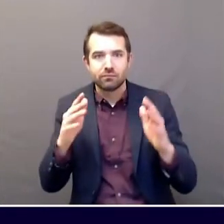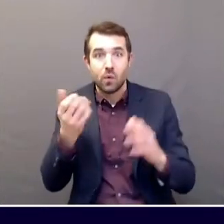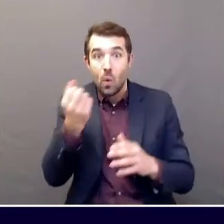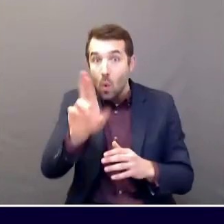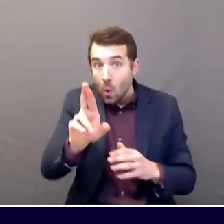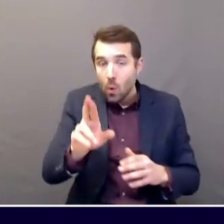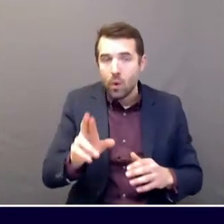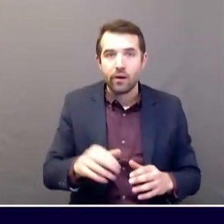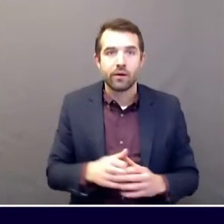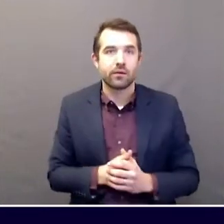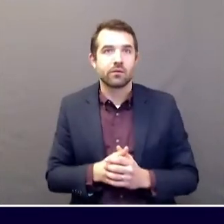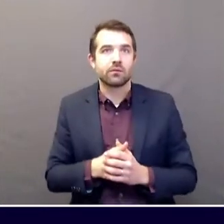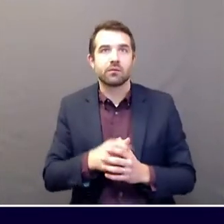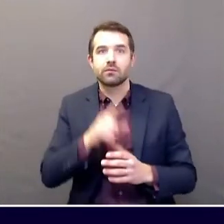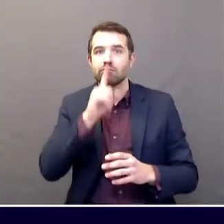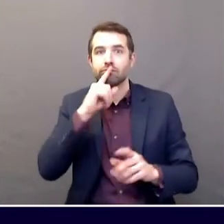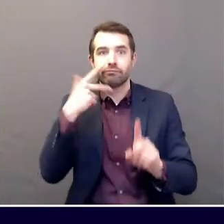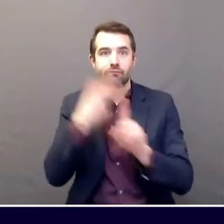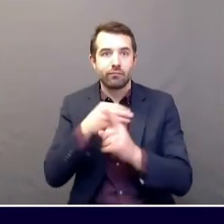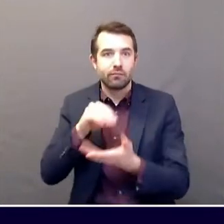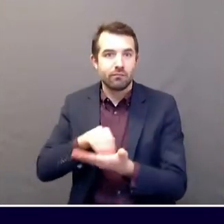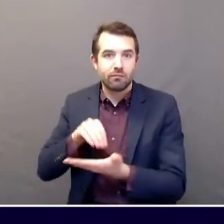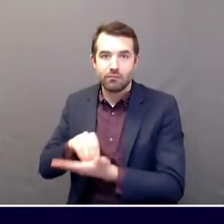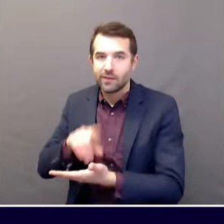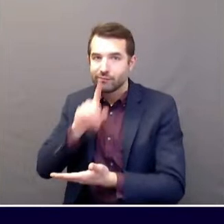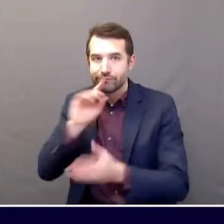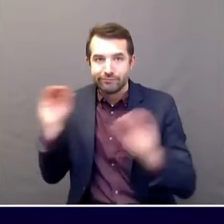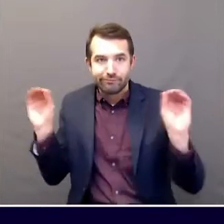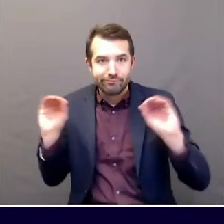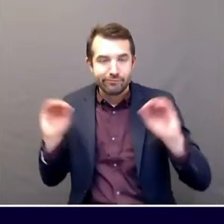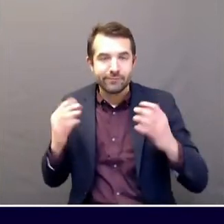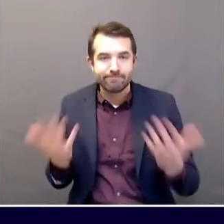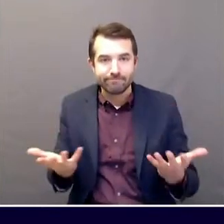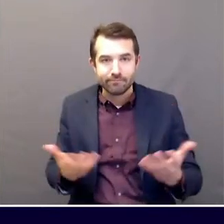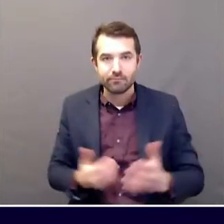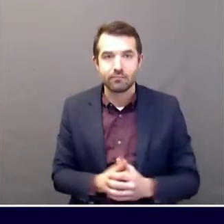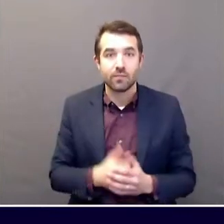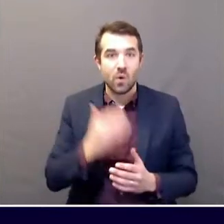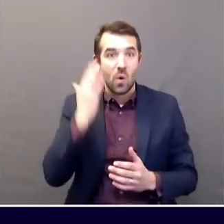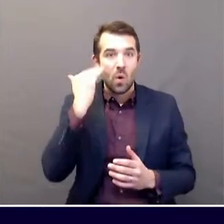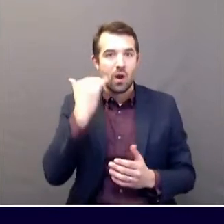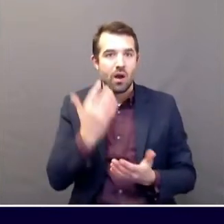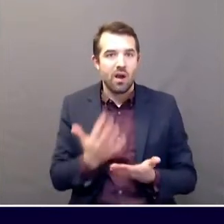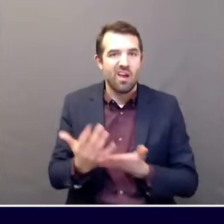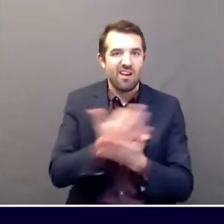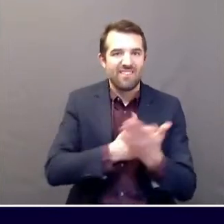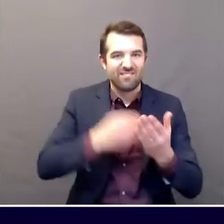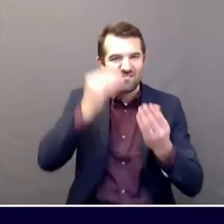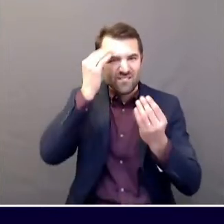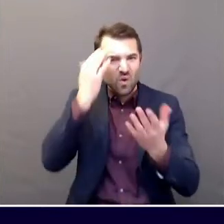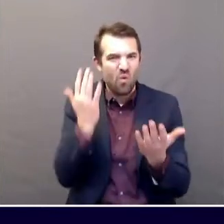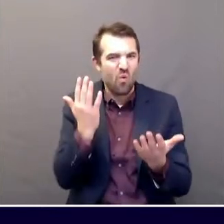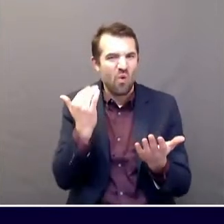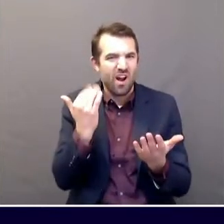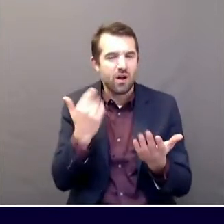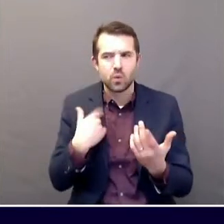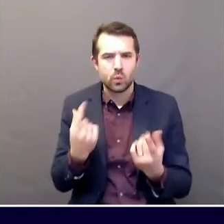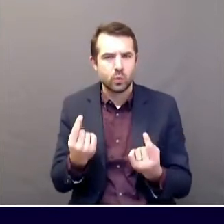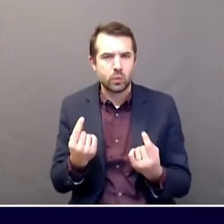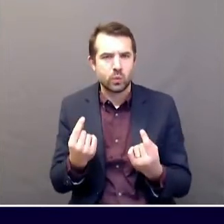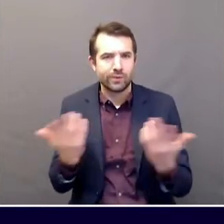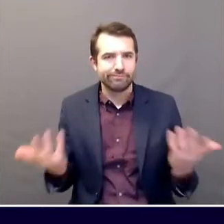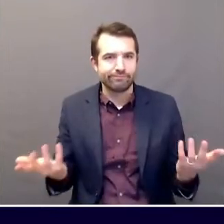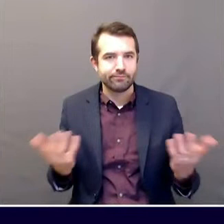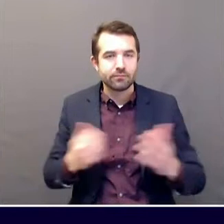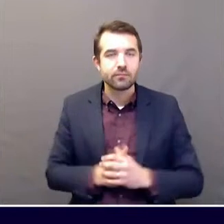to take a second to talk about why we collect that information and what we do with it. The reason we collect it is, as Patrick noted, because we want